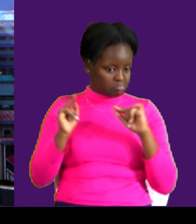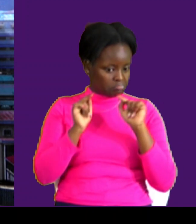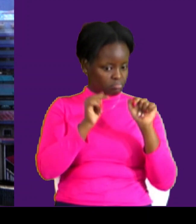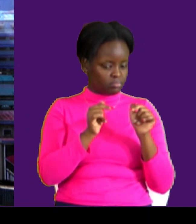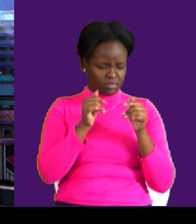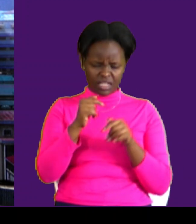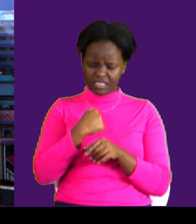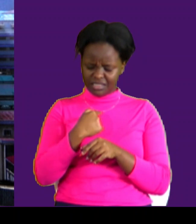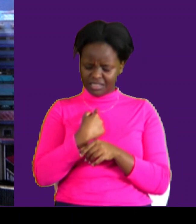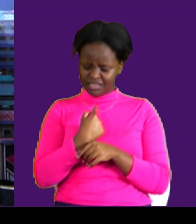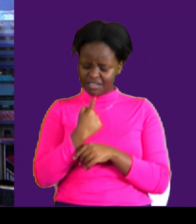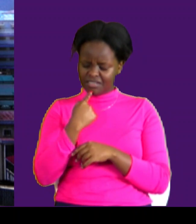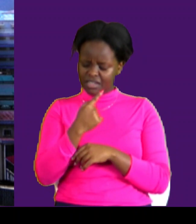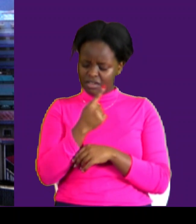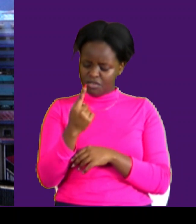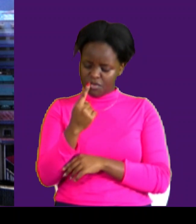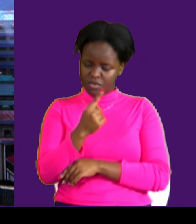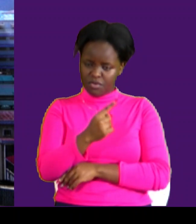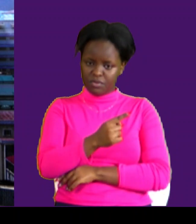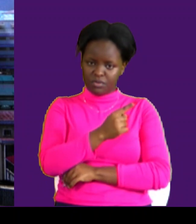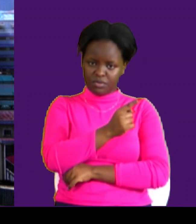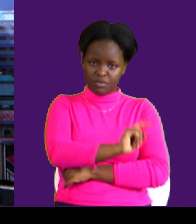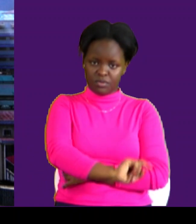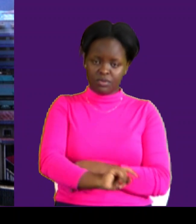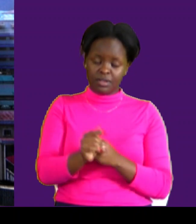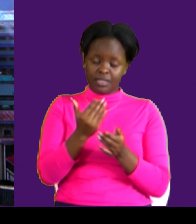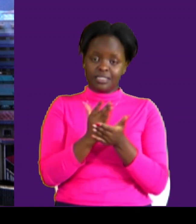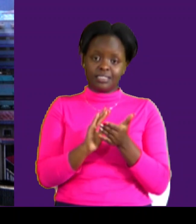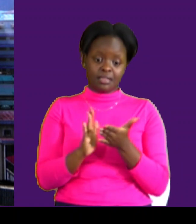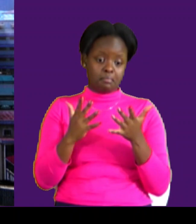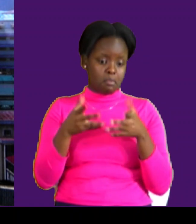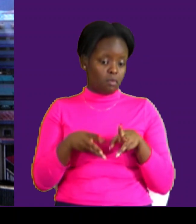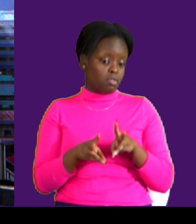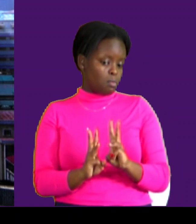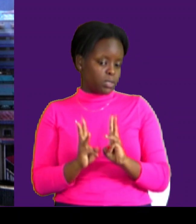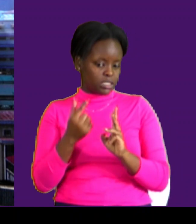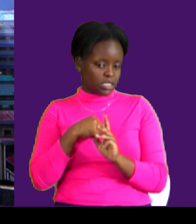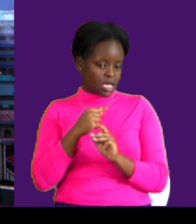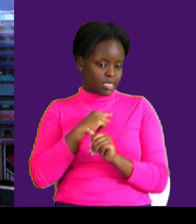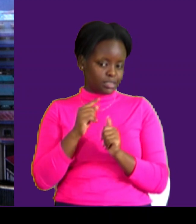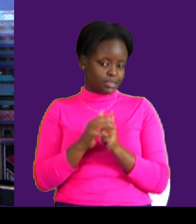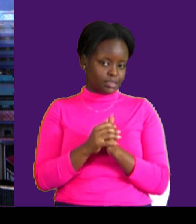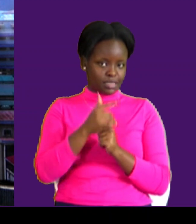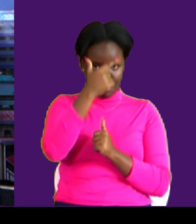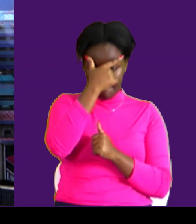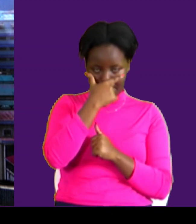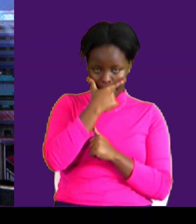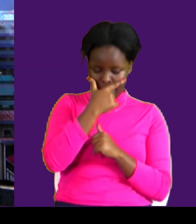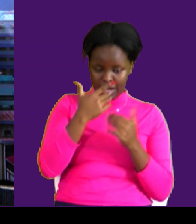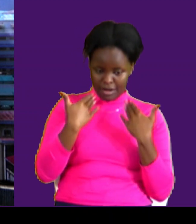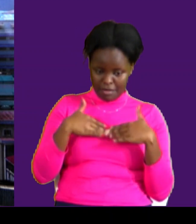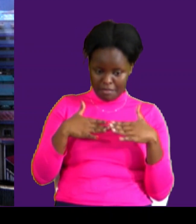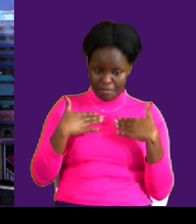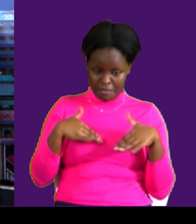uh, telling you some of the techniques that, of course, of